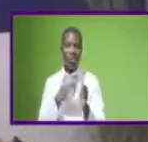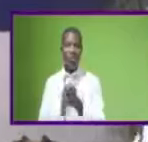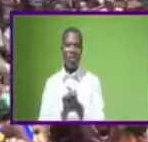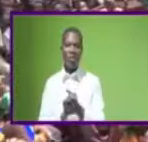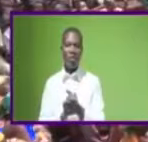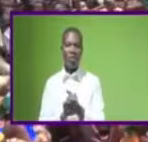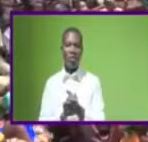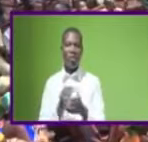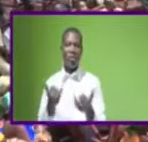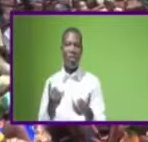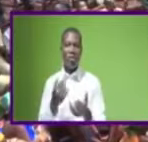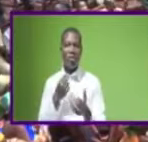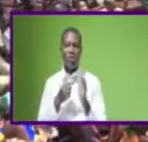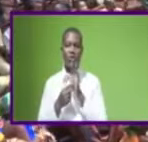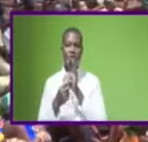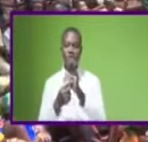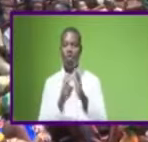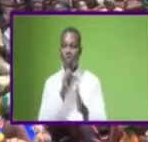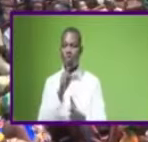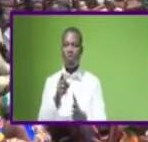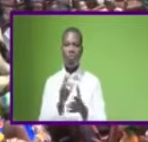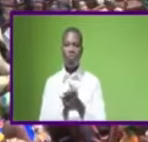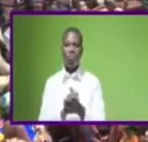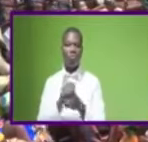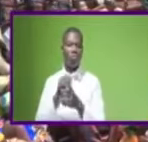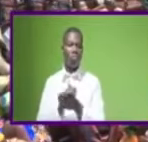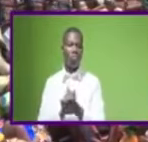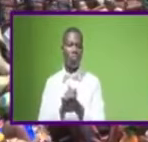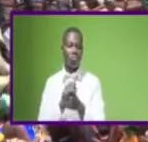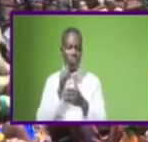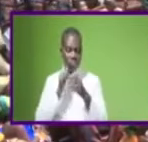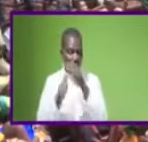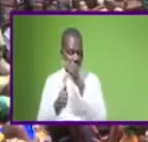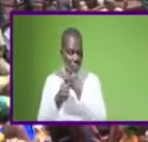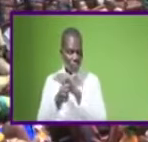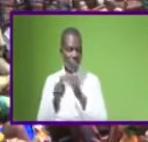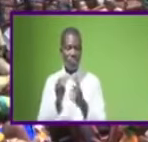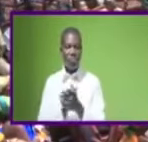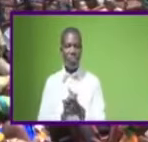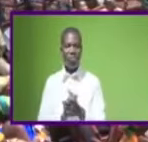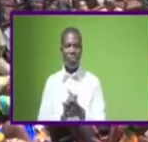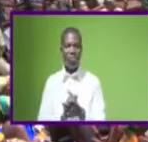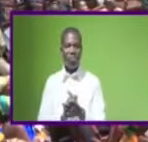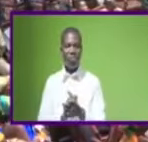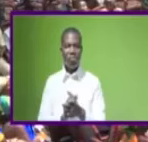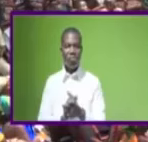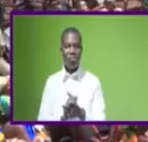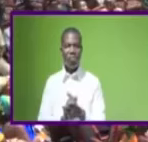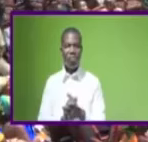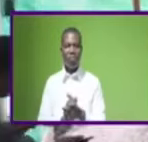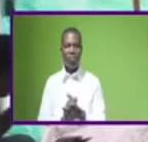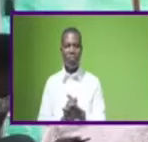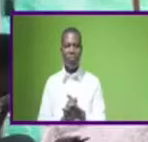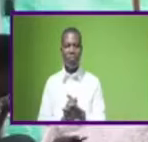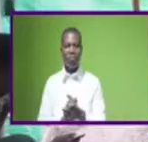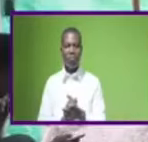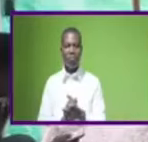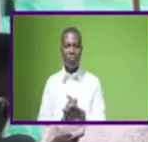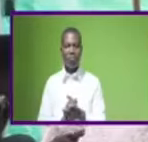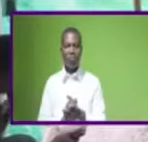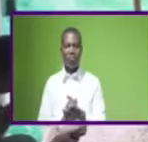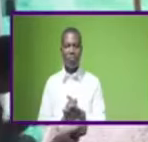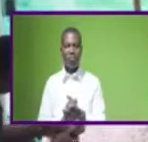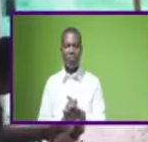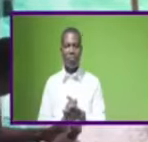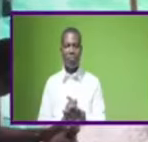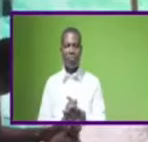the former or previous of the first watch night, which they attributed everything to a deity or a god, and said that as you have